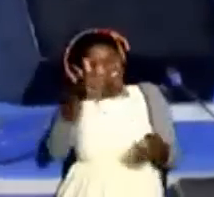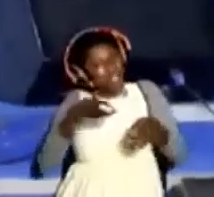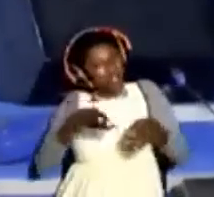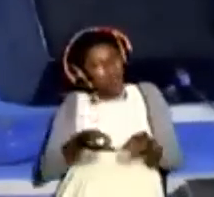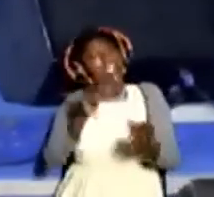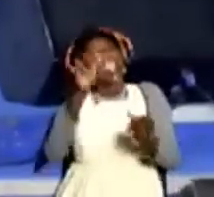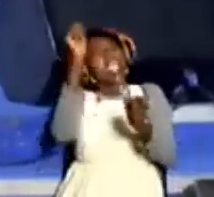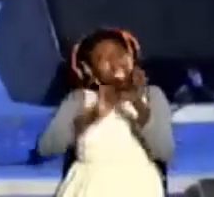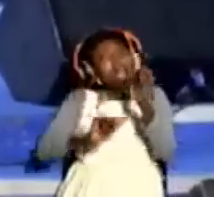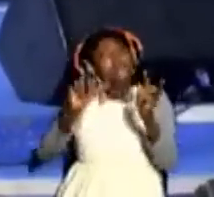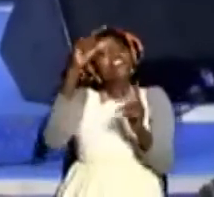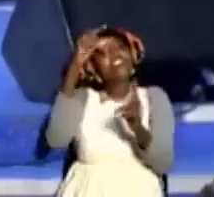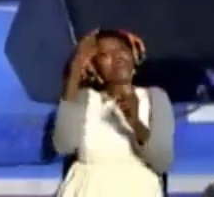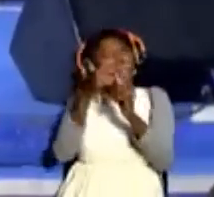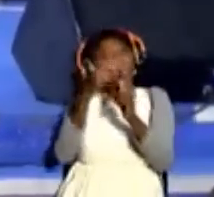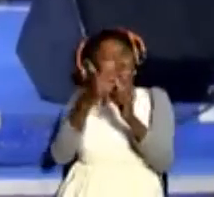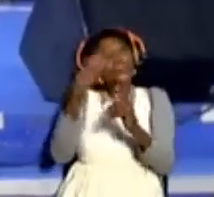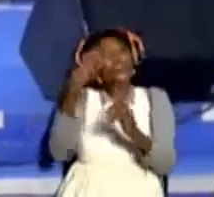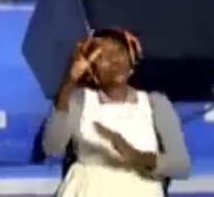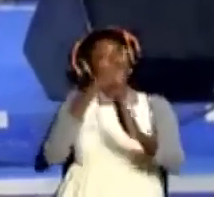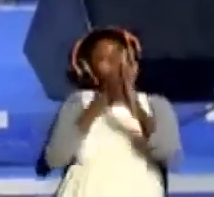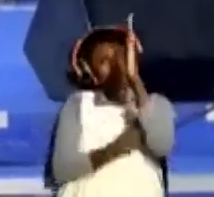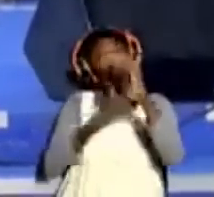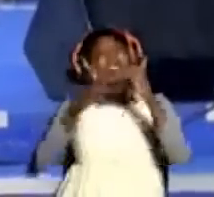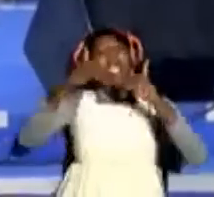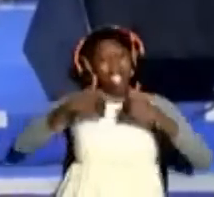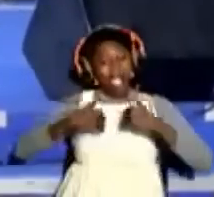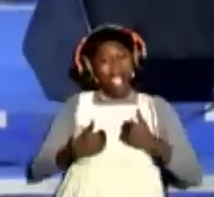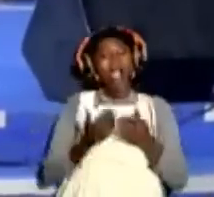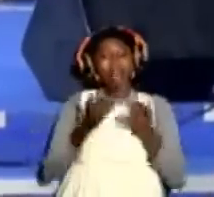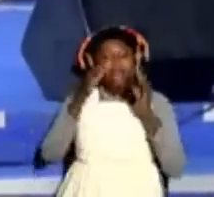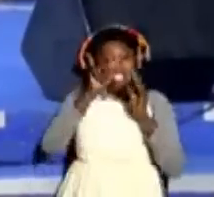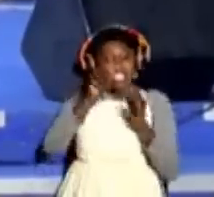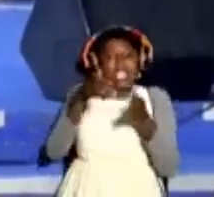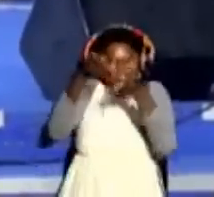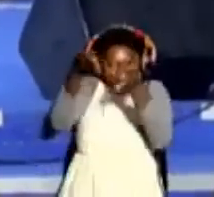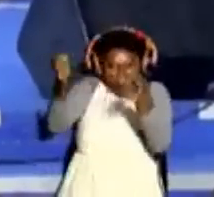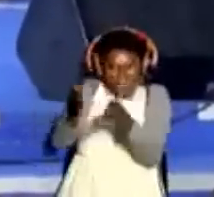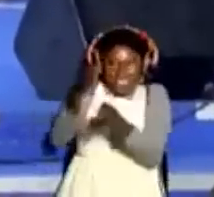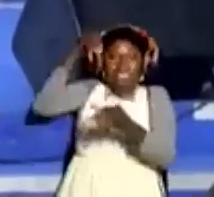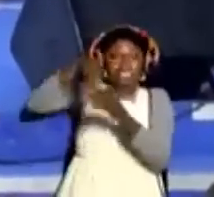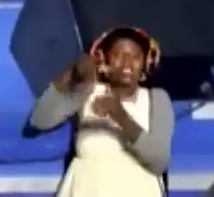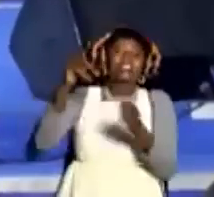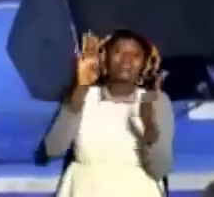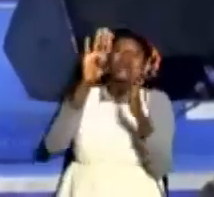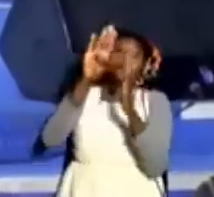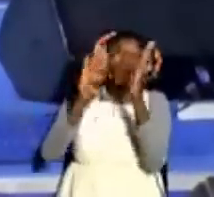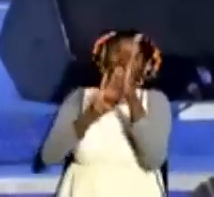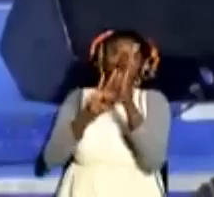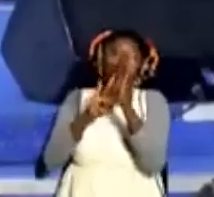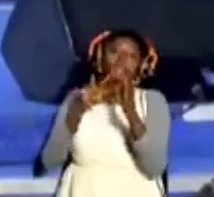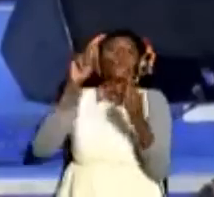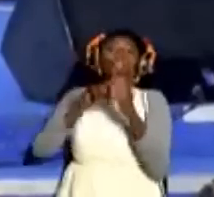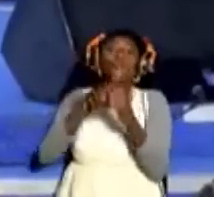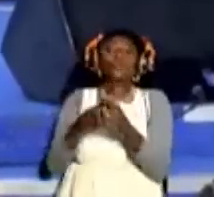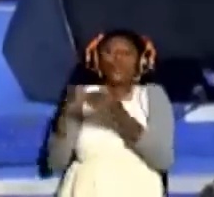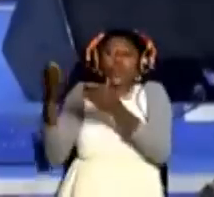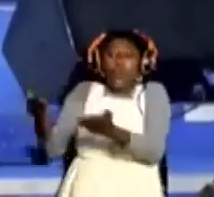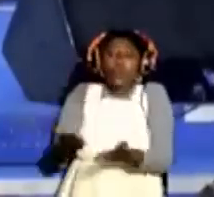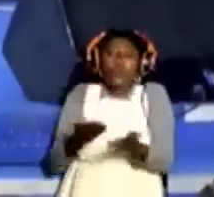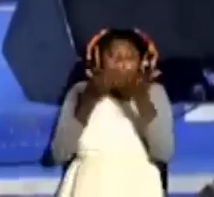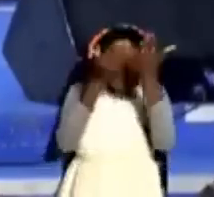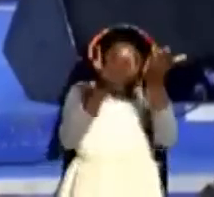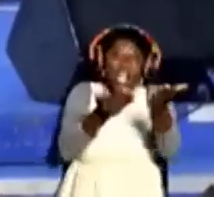Every scripture has been placed where it has been placed in the Bible to provide a